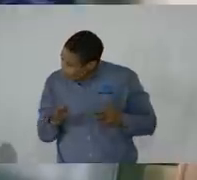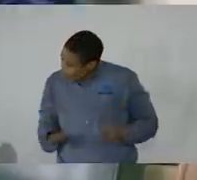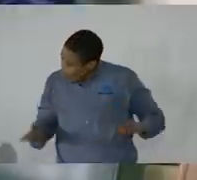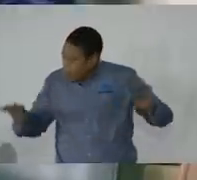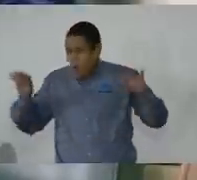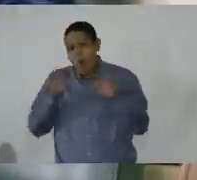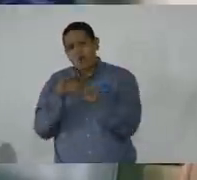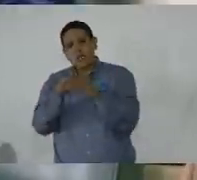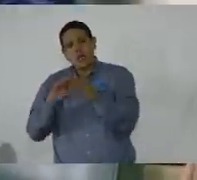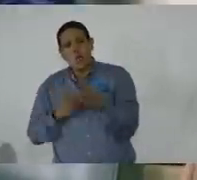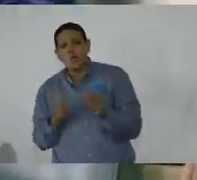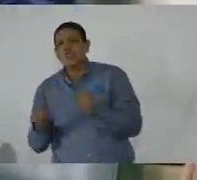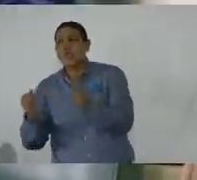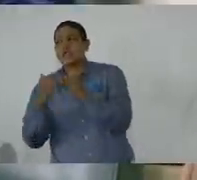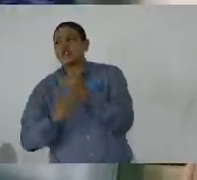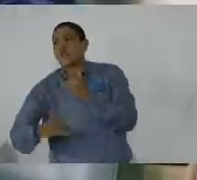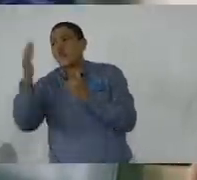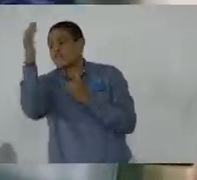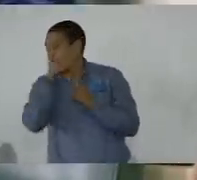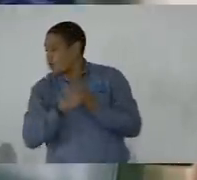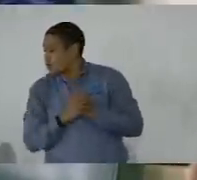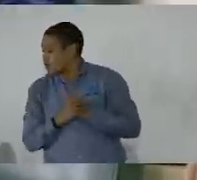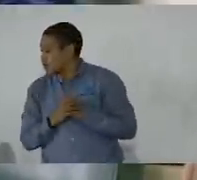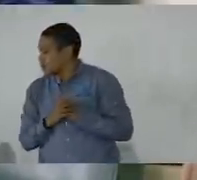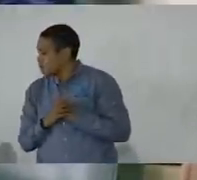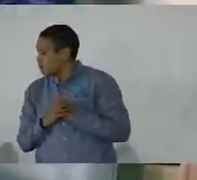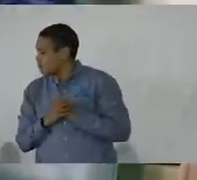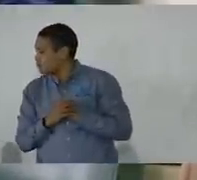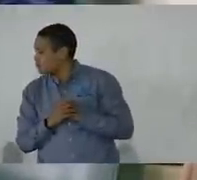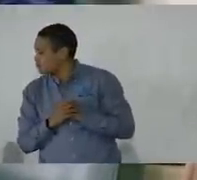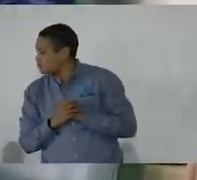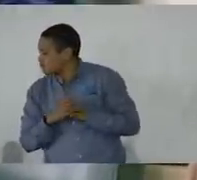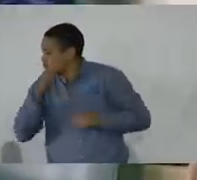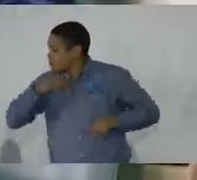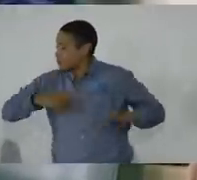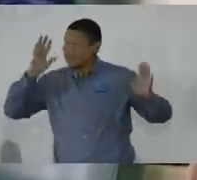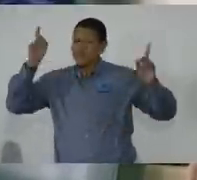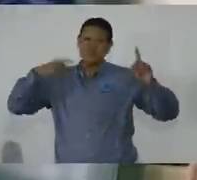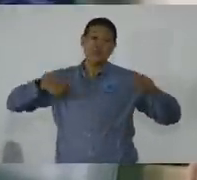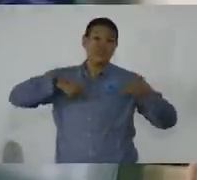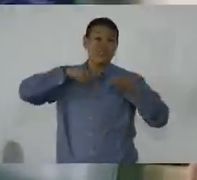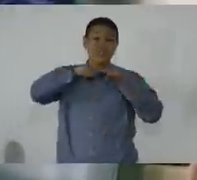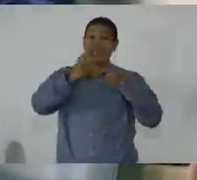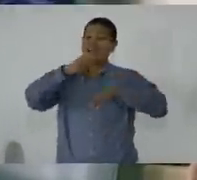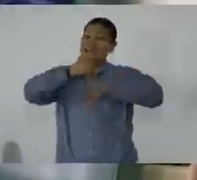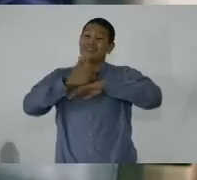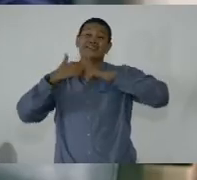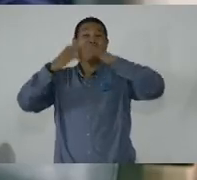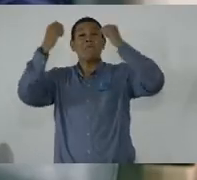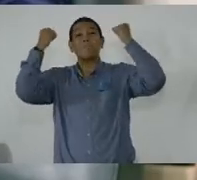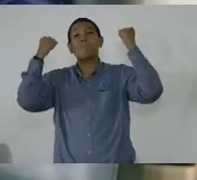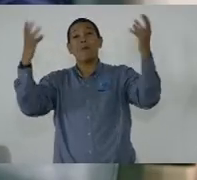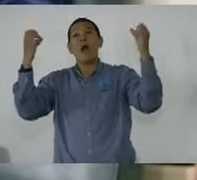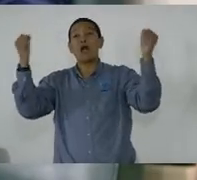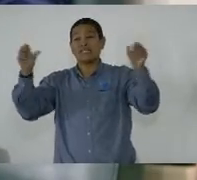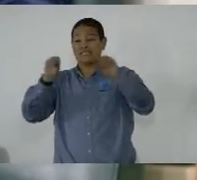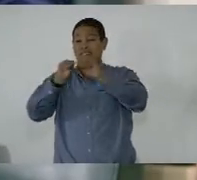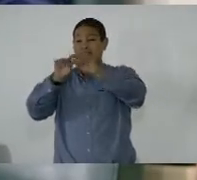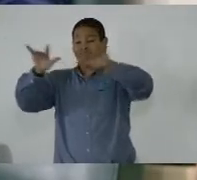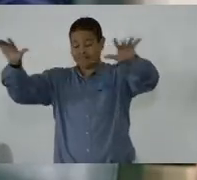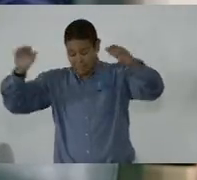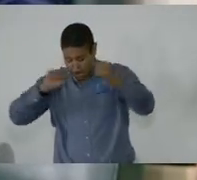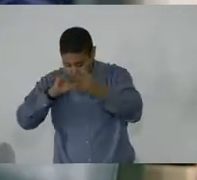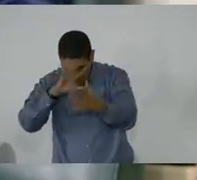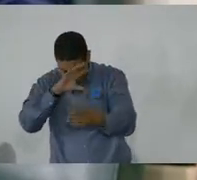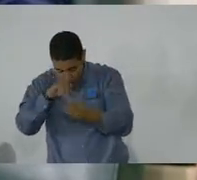of our strategy as we go forward. Madam Speaker, we have started implementing a multifaceted approach, which